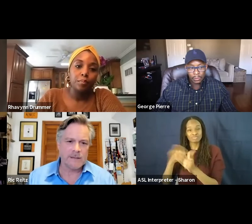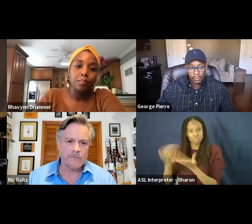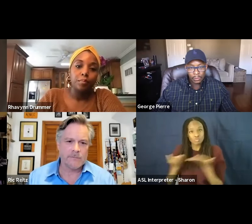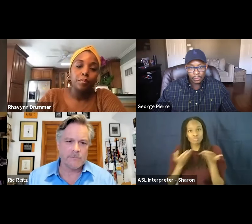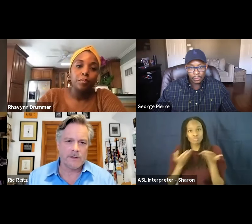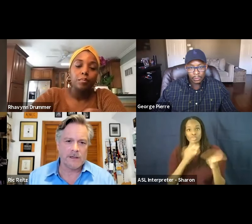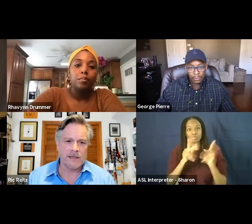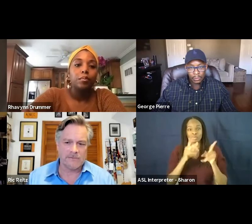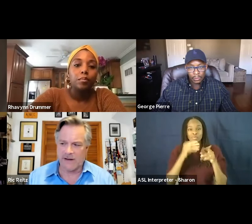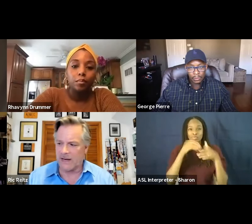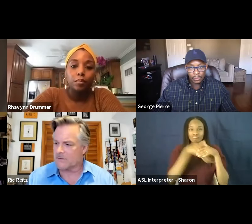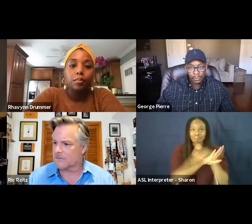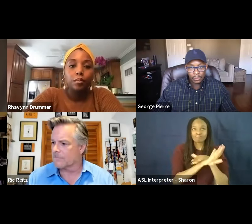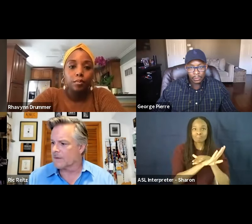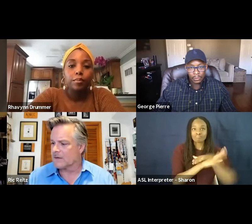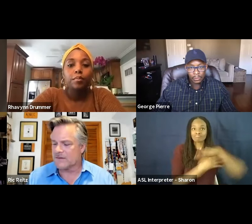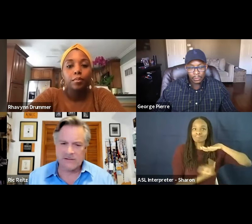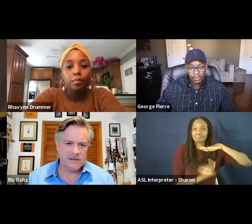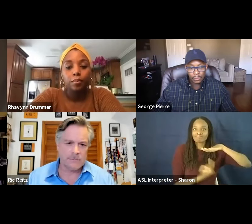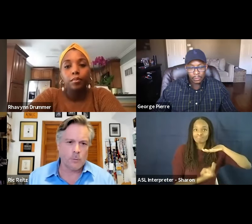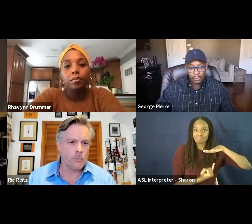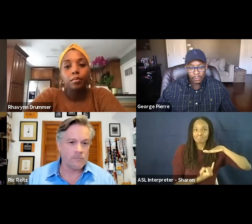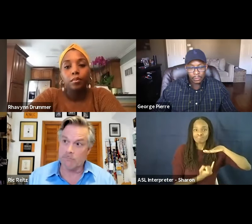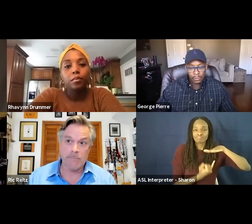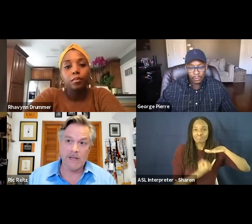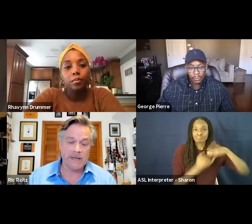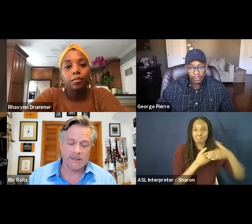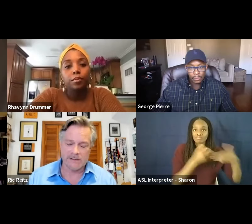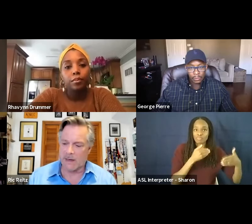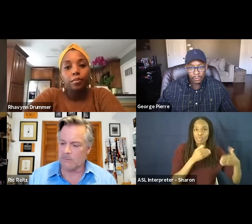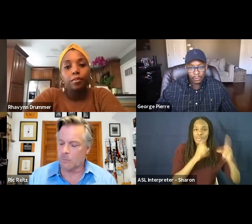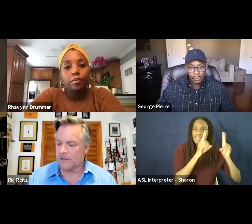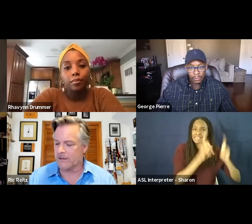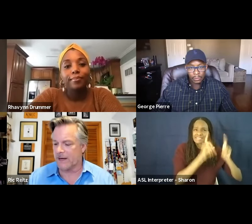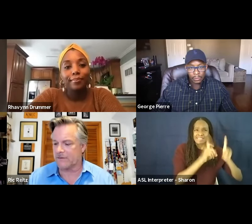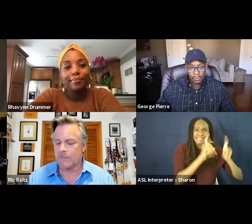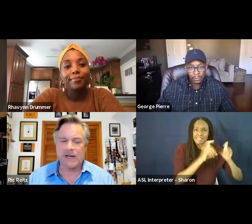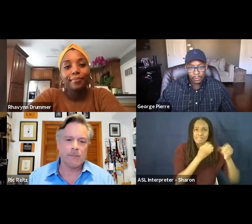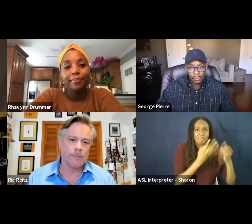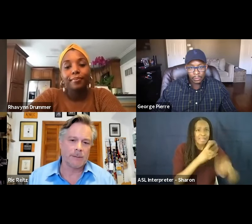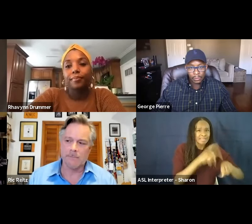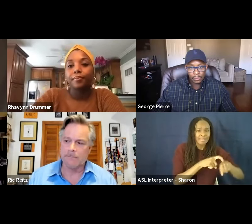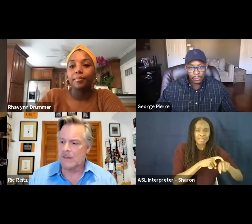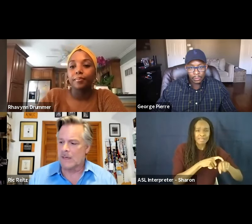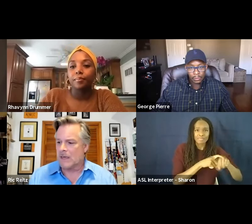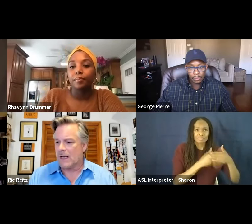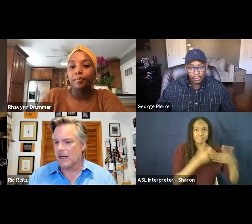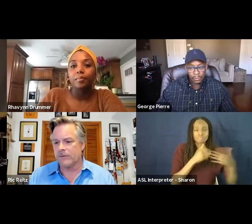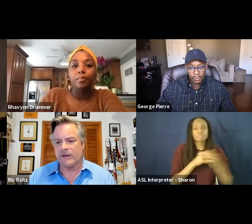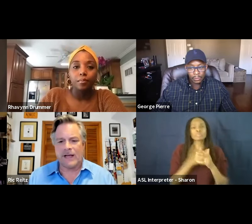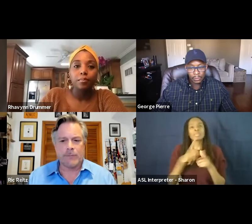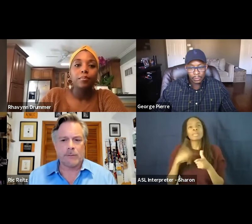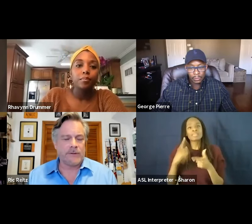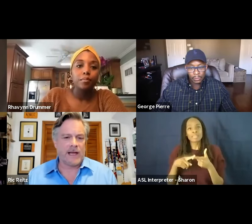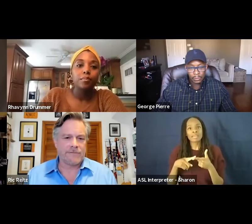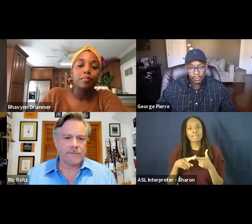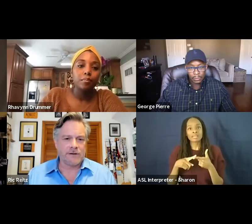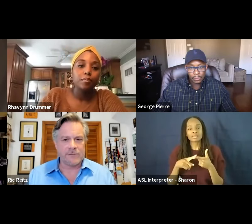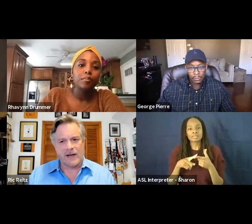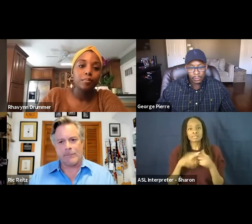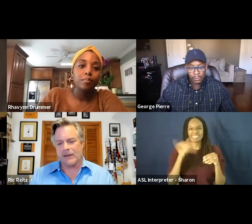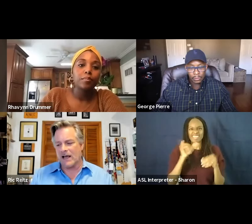quarantine them in advance, test them many, many times well in advance. They became a bubble. And within that bubble, they